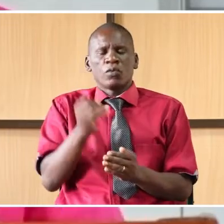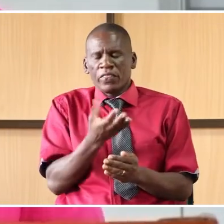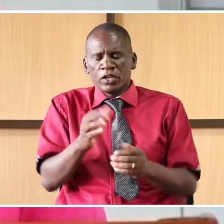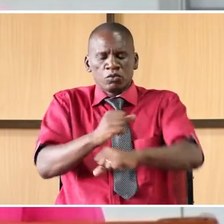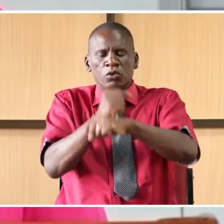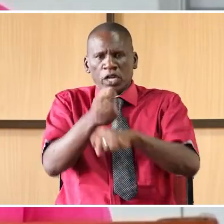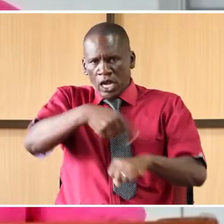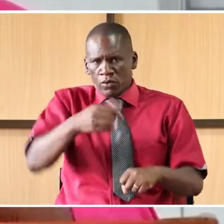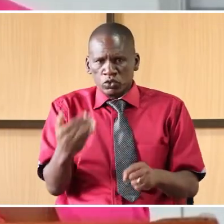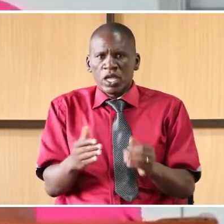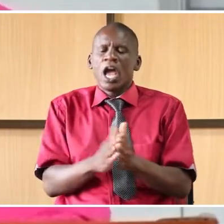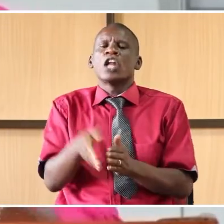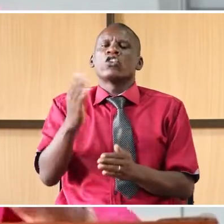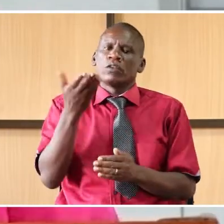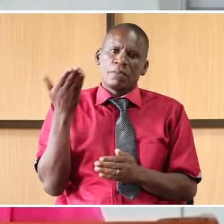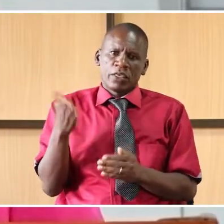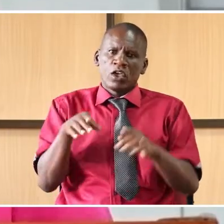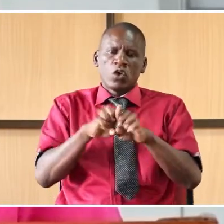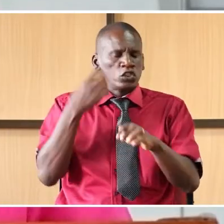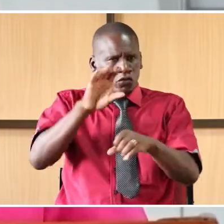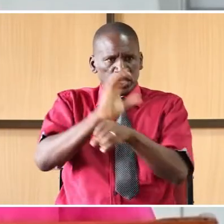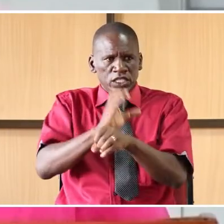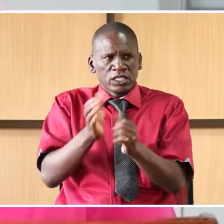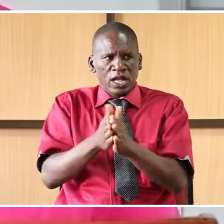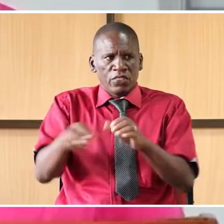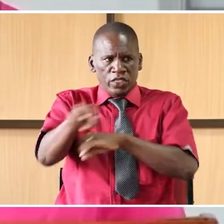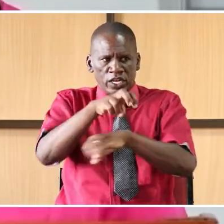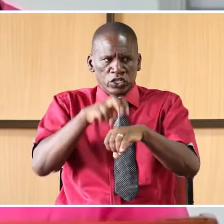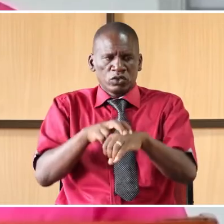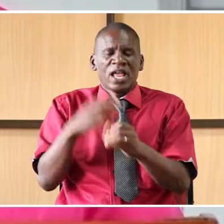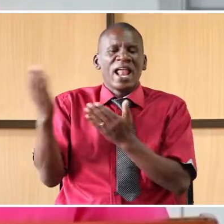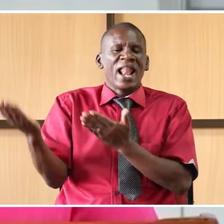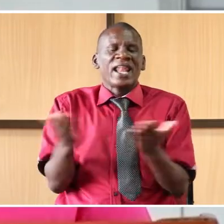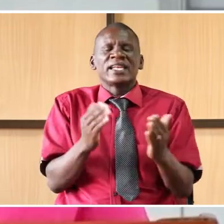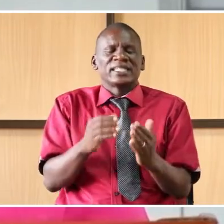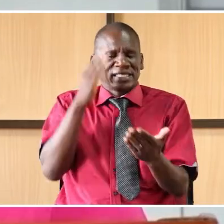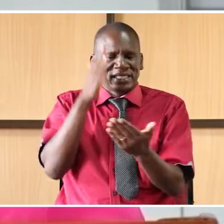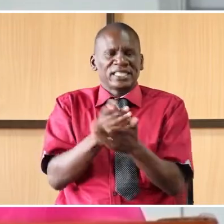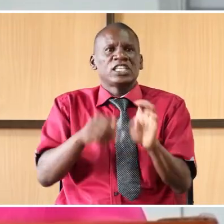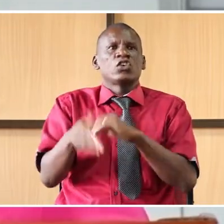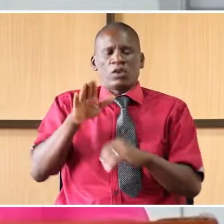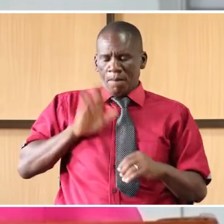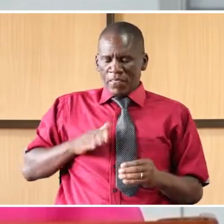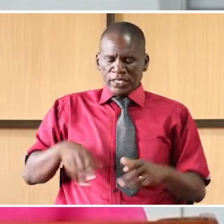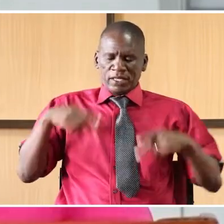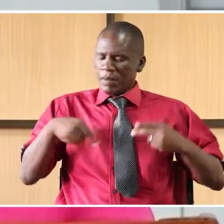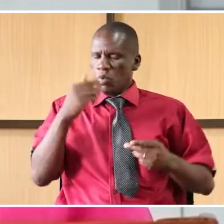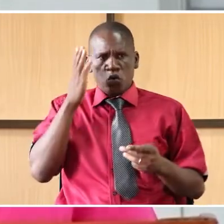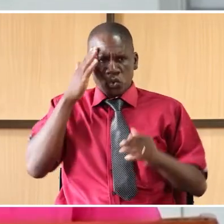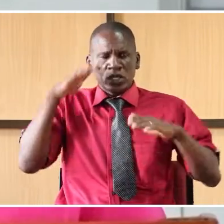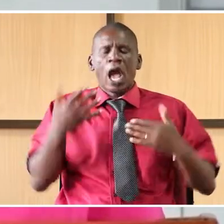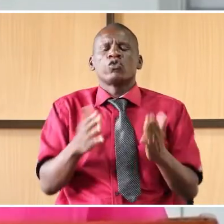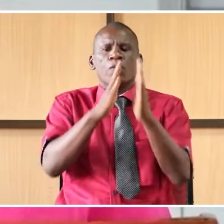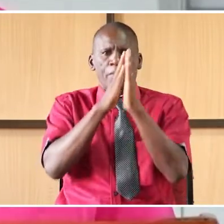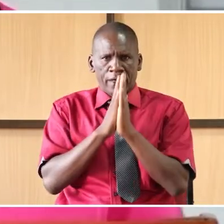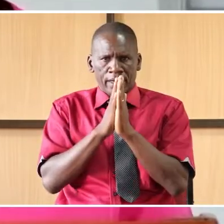for our children. He will be there even for the church and for the nation. Let us trust God. Mothers are the people who know how